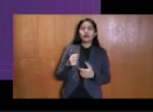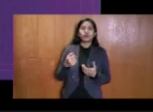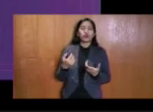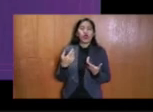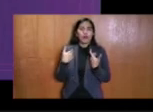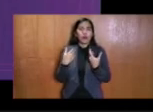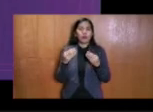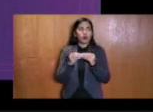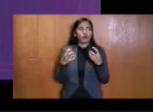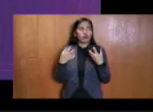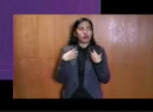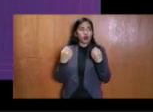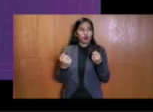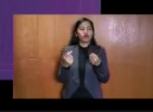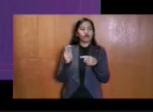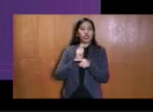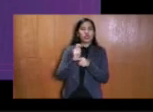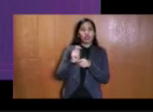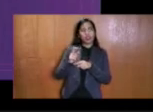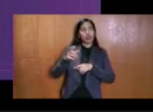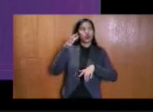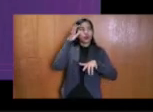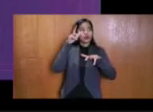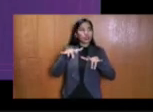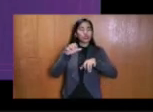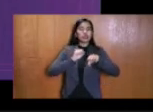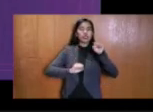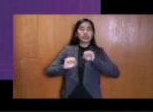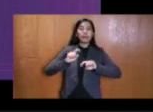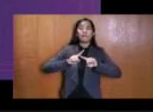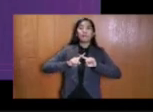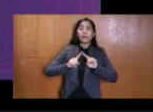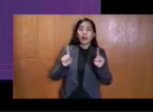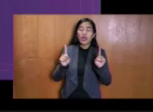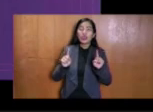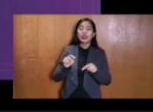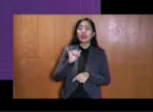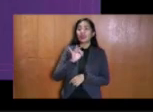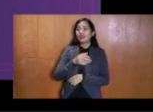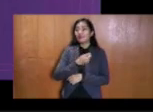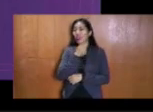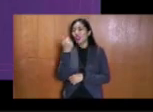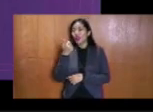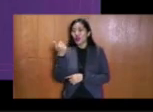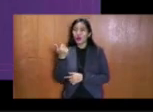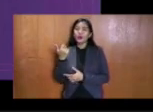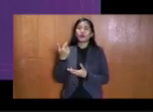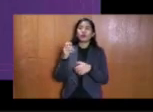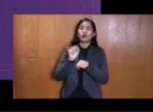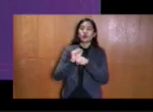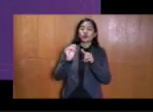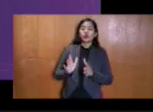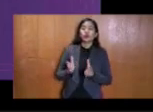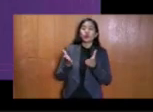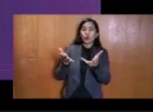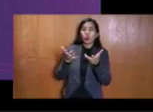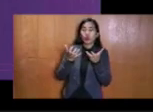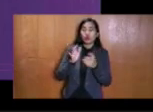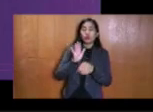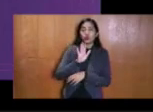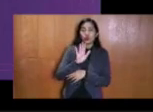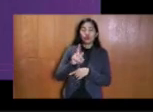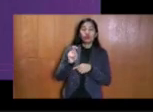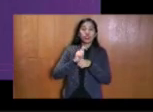training in computer science, but for other layers of workers, you would want your